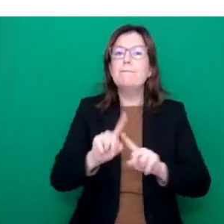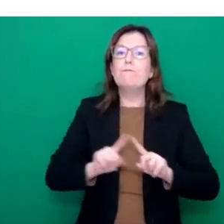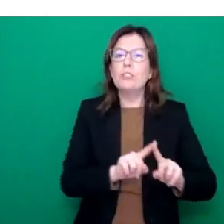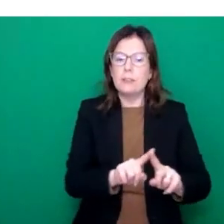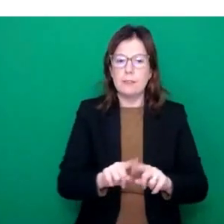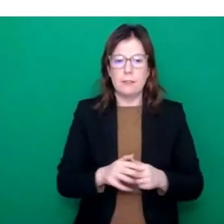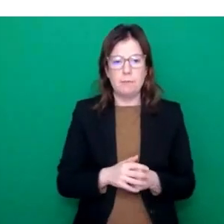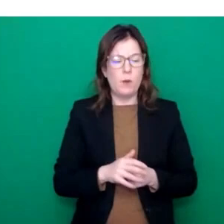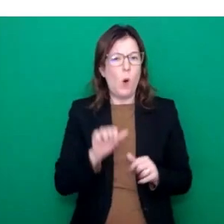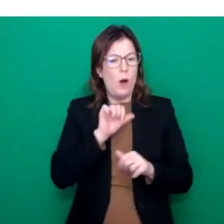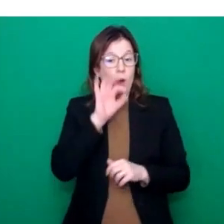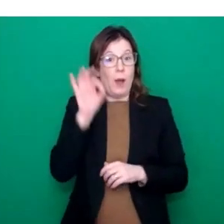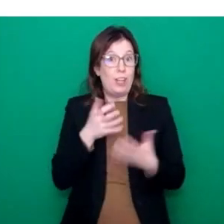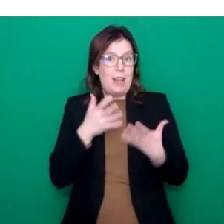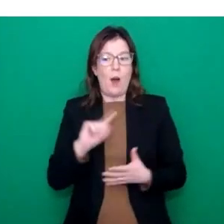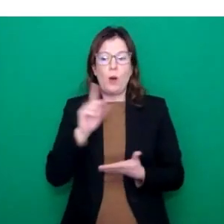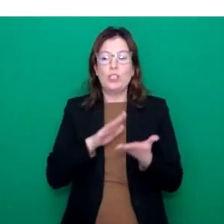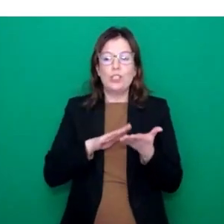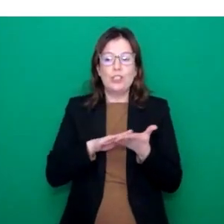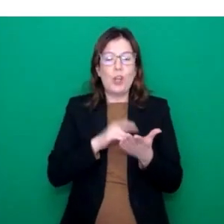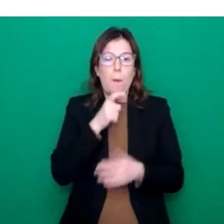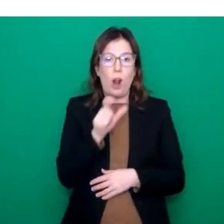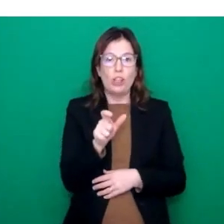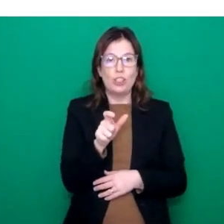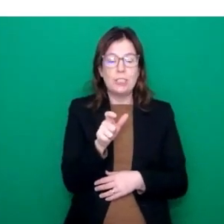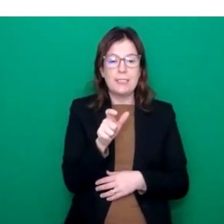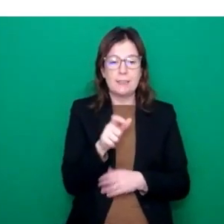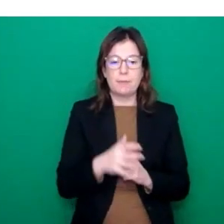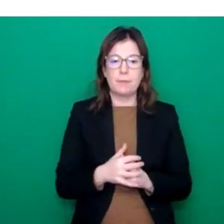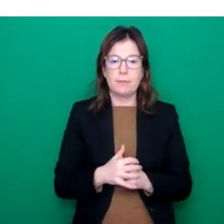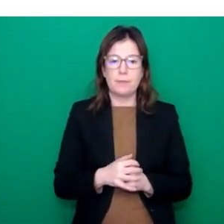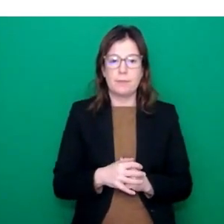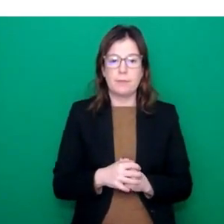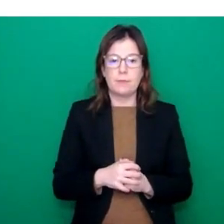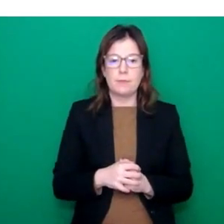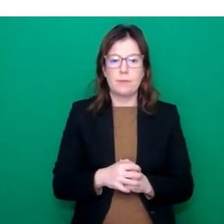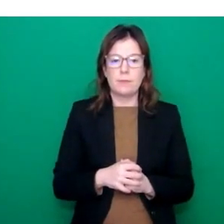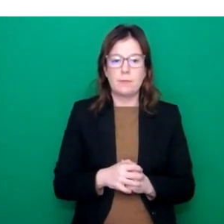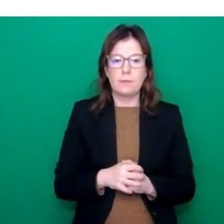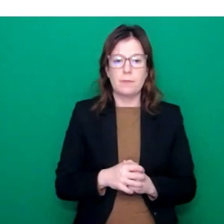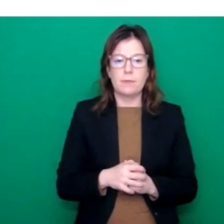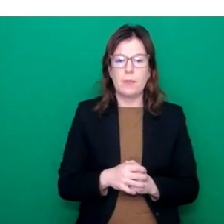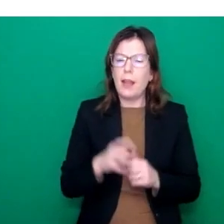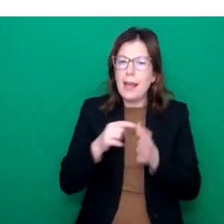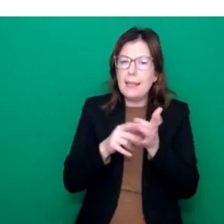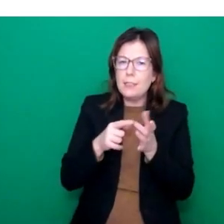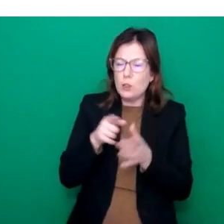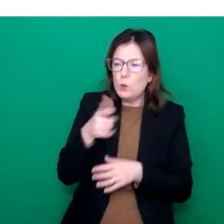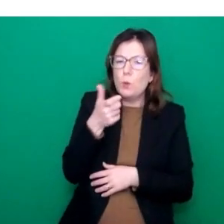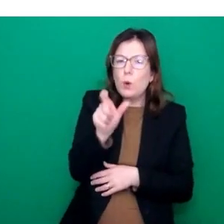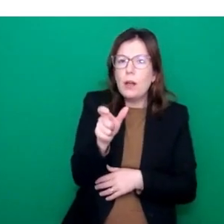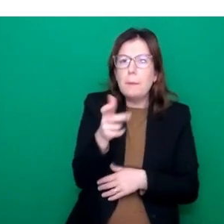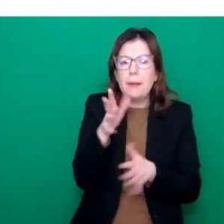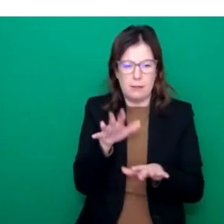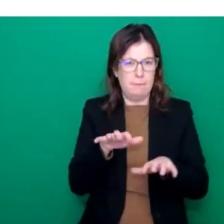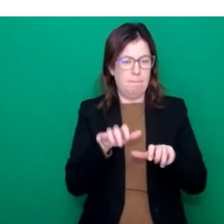about terminology, and it came, I think the term was initially used by you, Anita. And the question